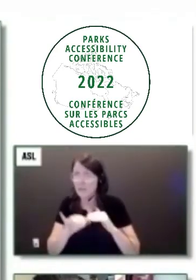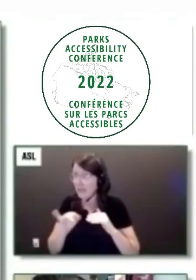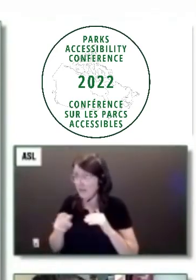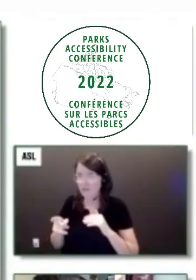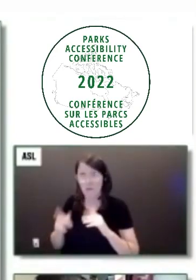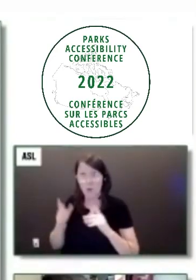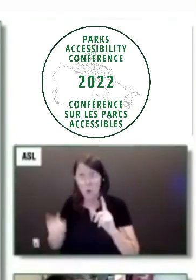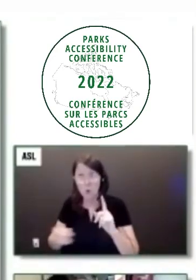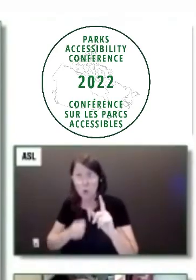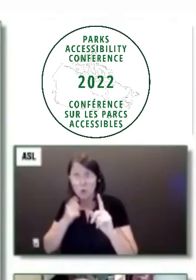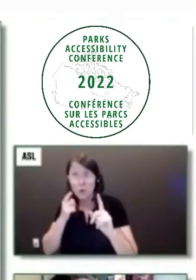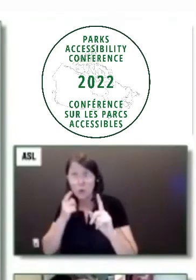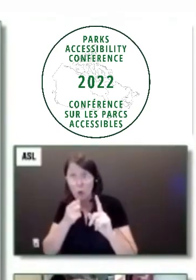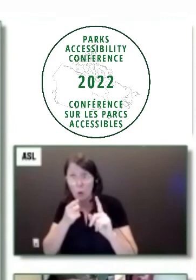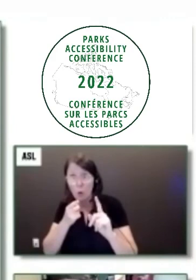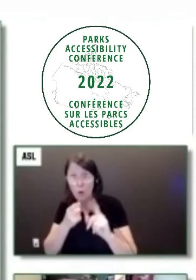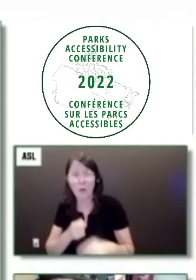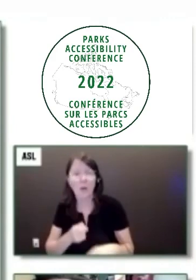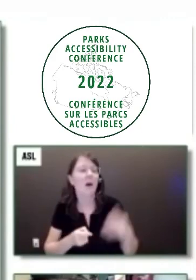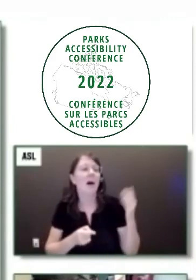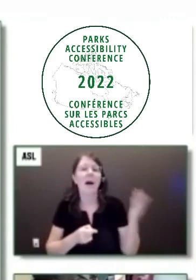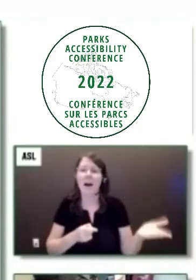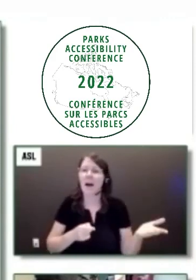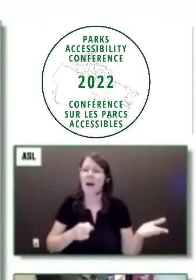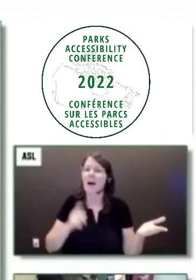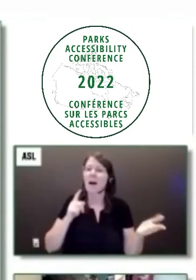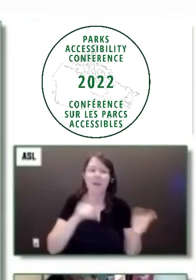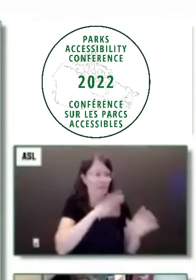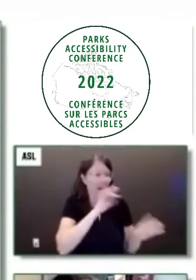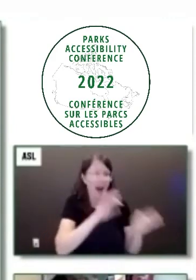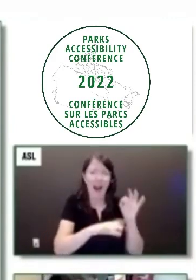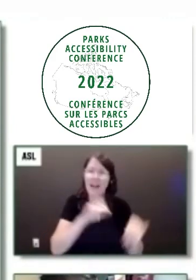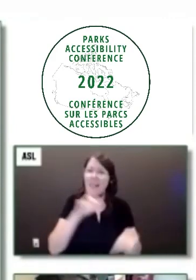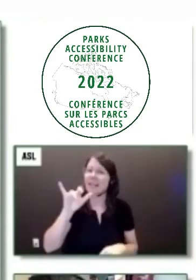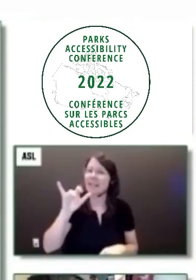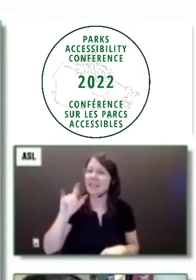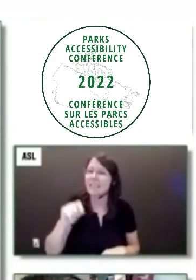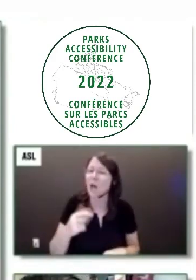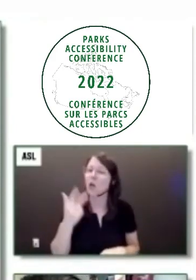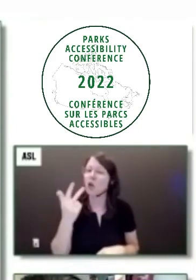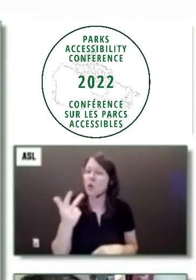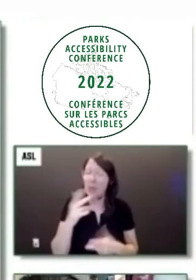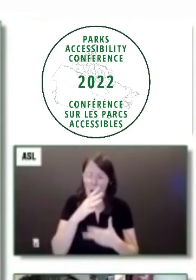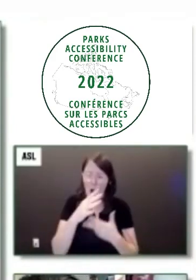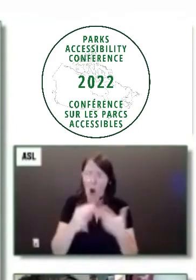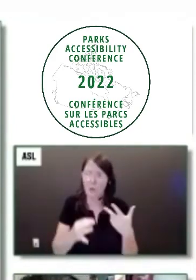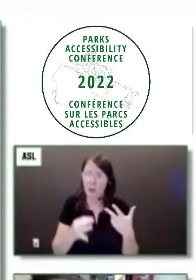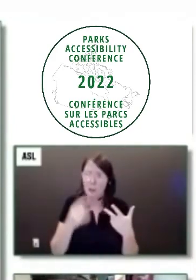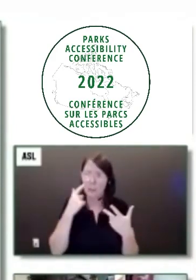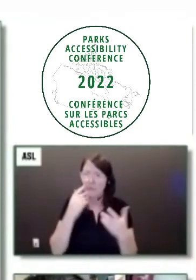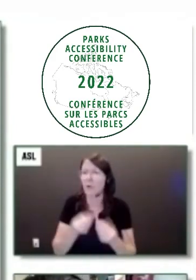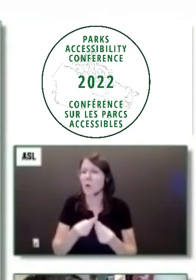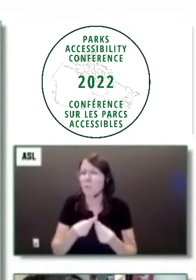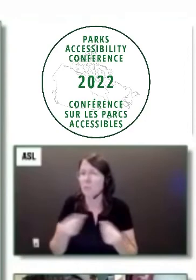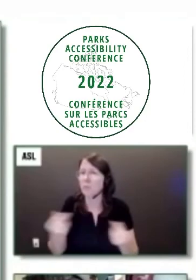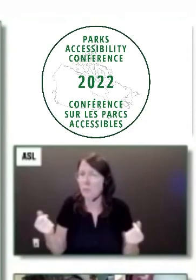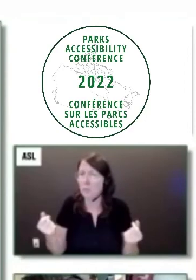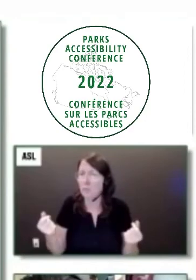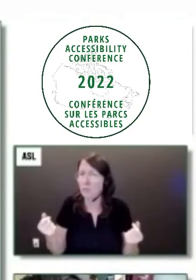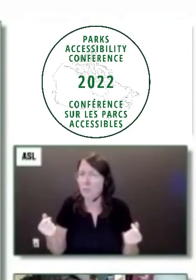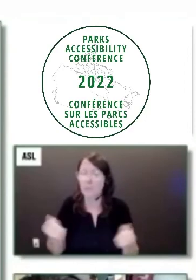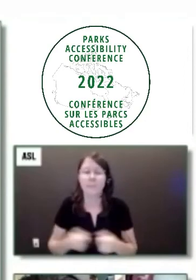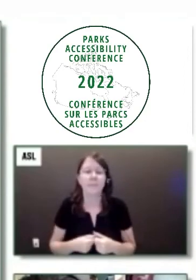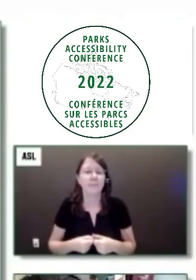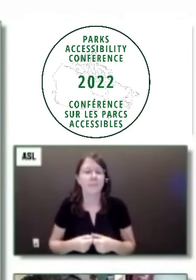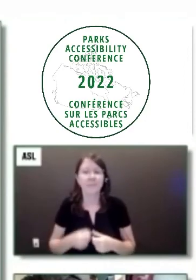or conceptualizes 3 solution pathways to being able to enable that participation. All of those